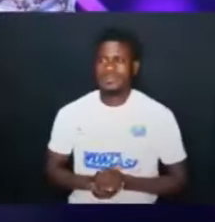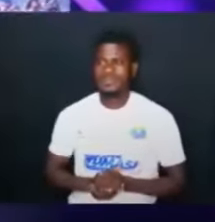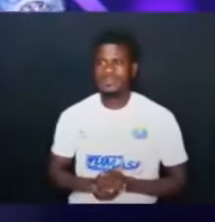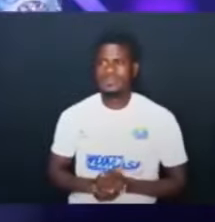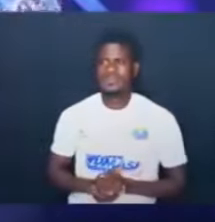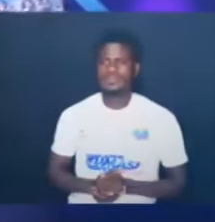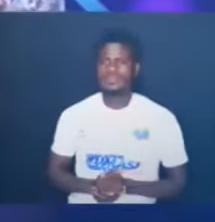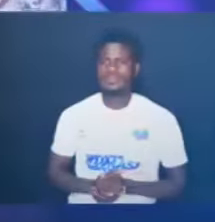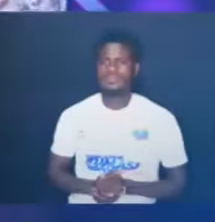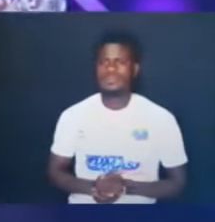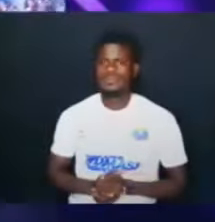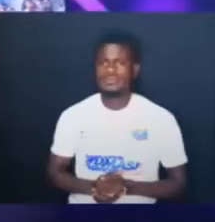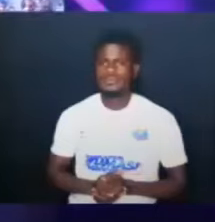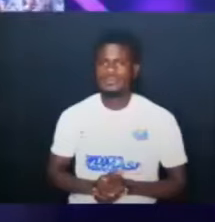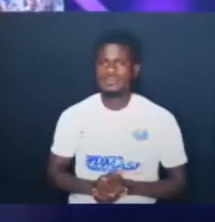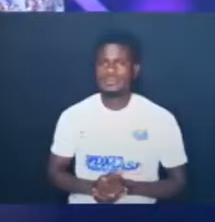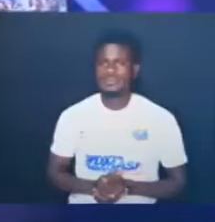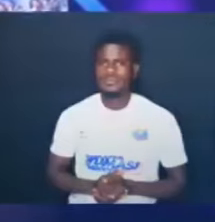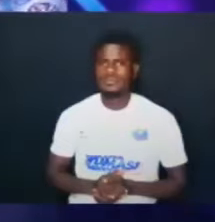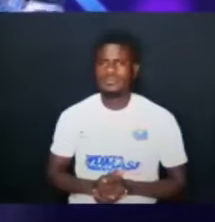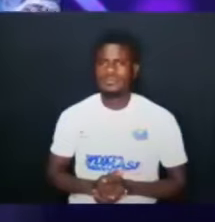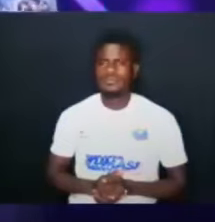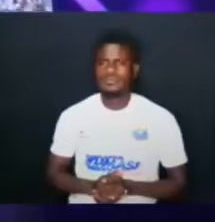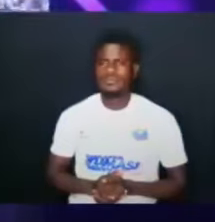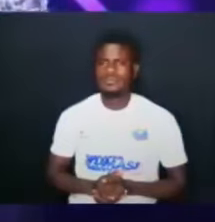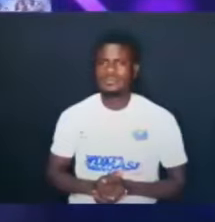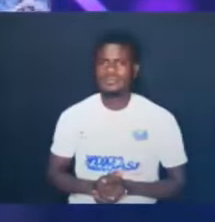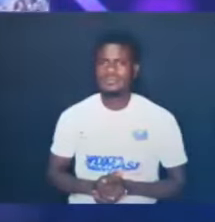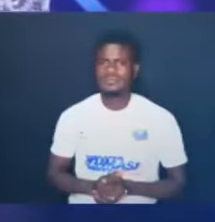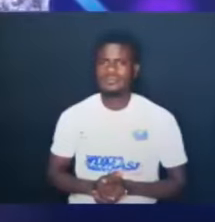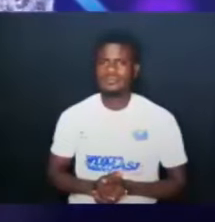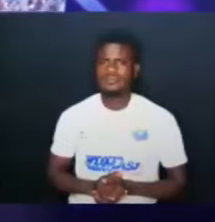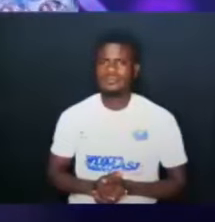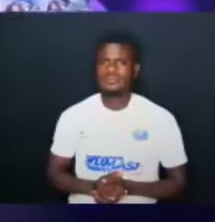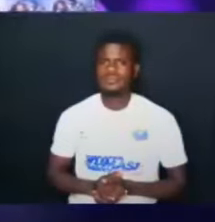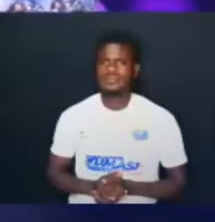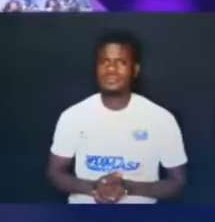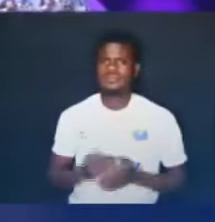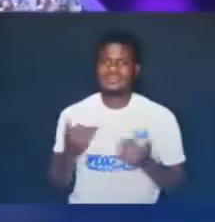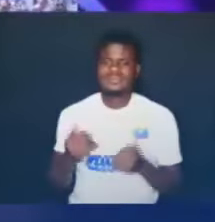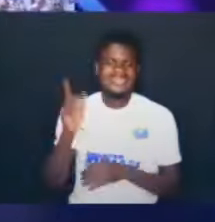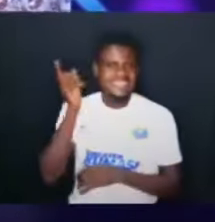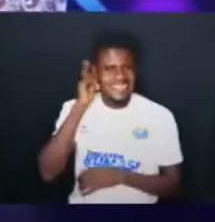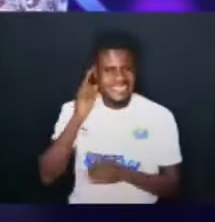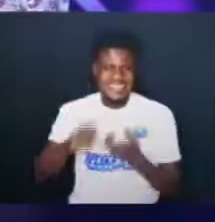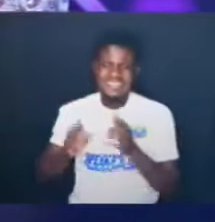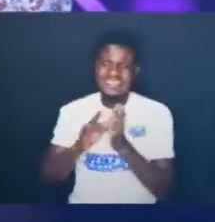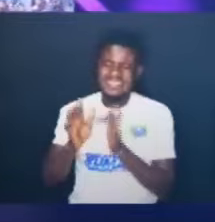ohunam ni wa ho di nyina mu no na wo do yonko se wo ho no e si ni afodi e ni moja afodi e bia. Now let's listen to Jesus